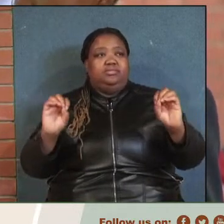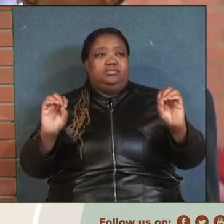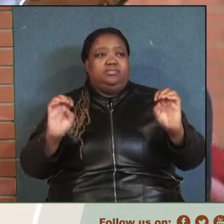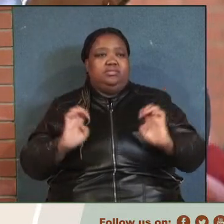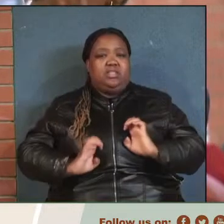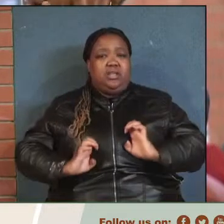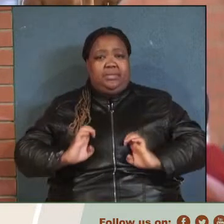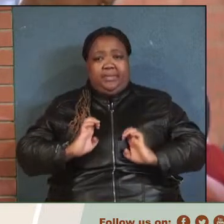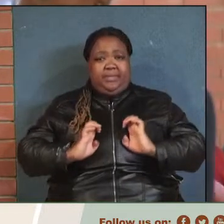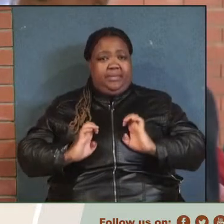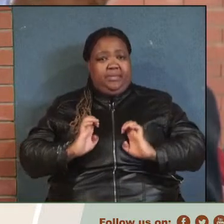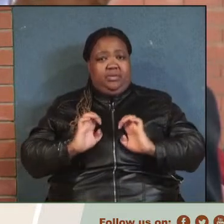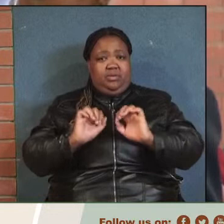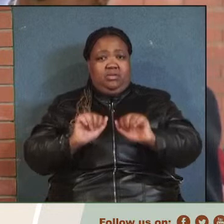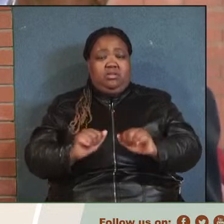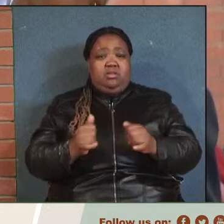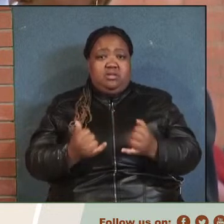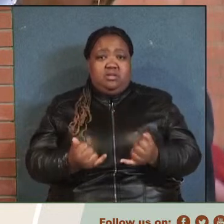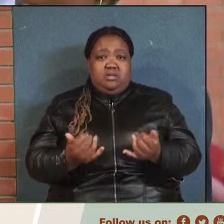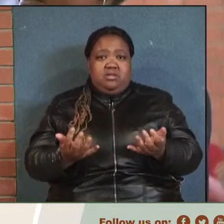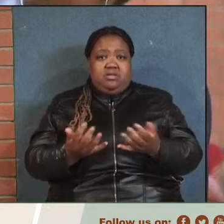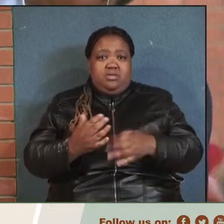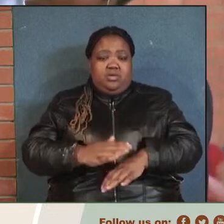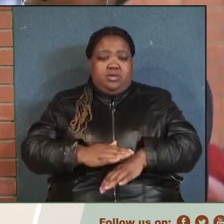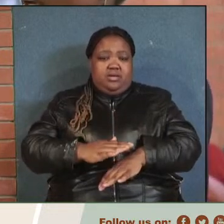place. Let me just take a moment.